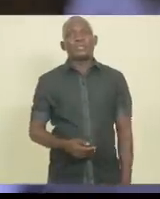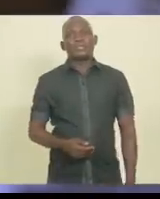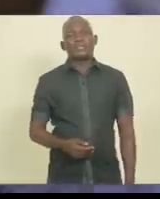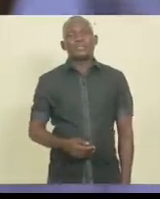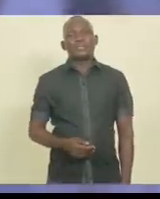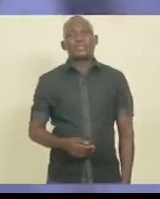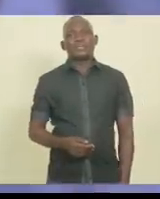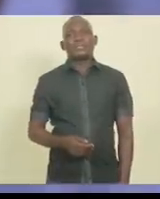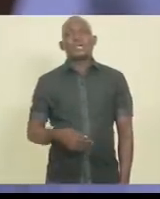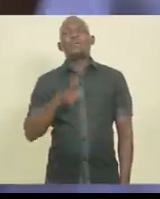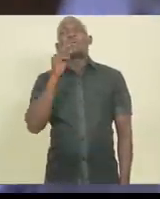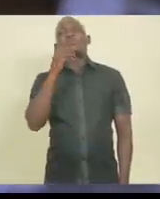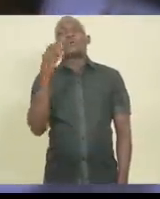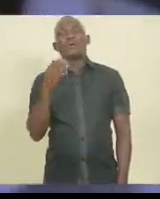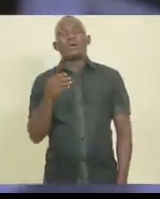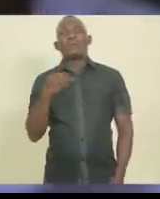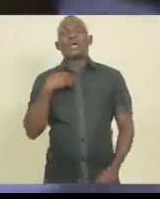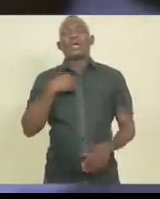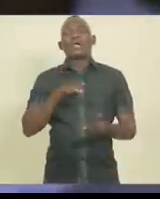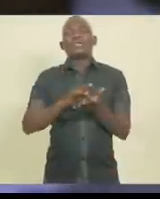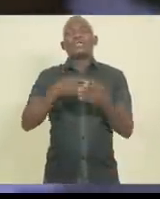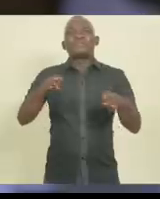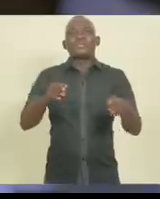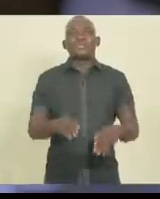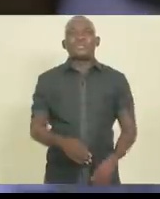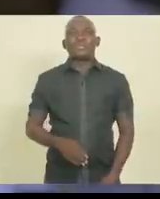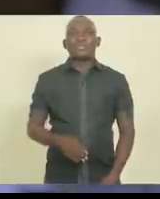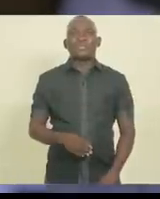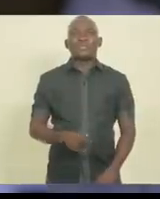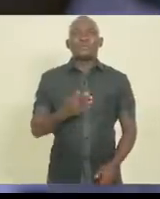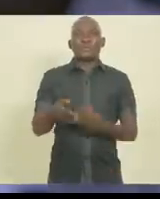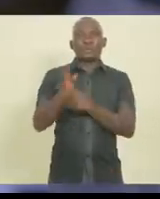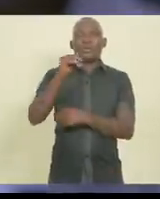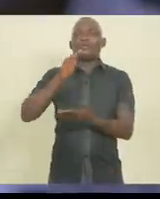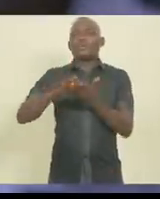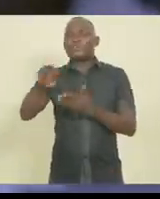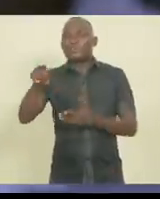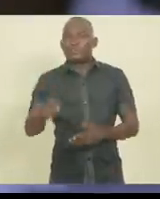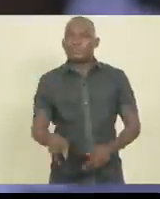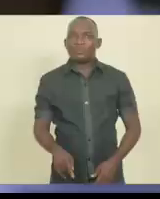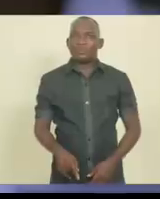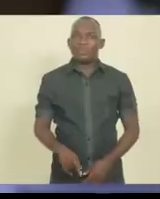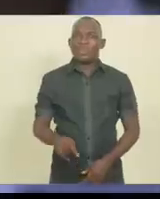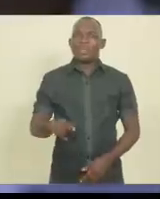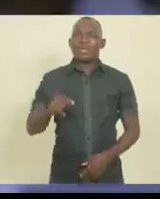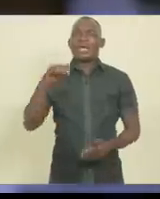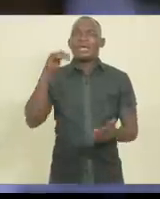man for speaking against God's prophets. Such precious kids.